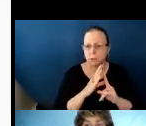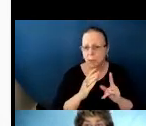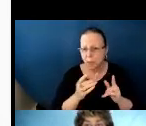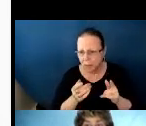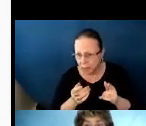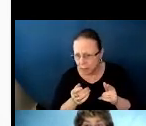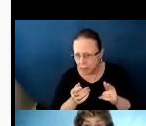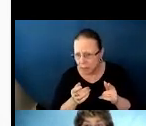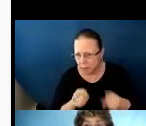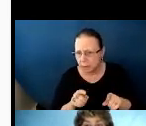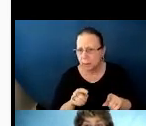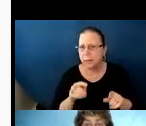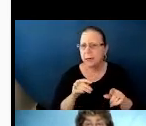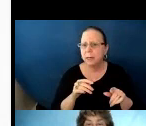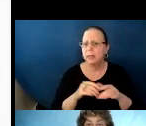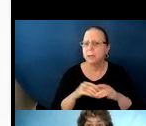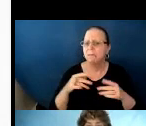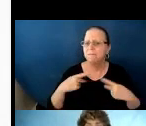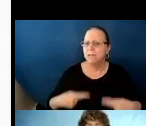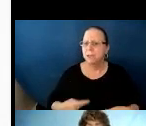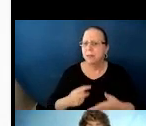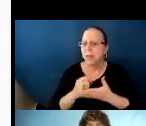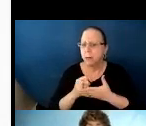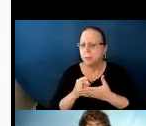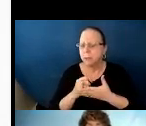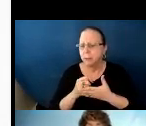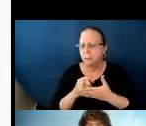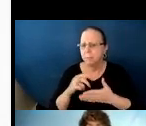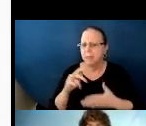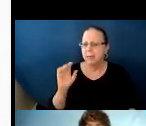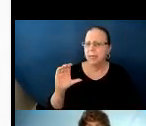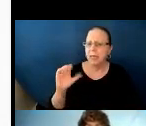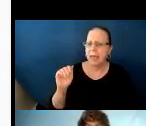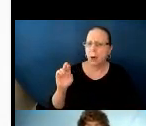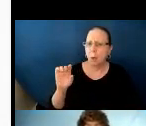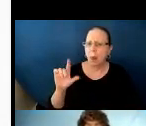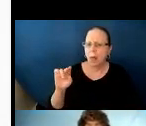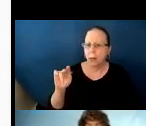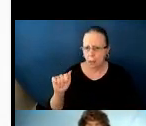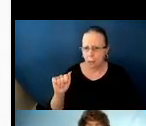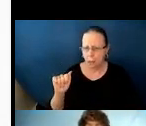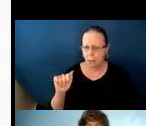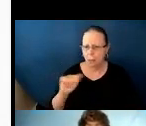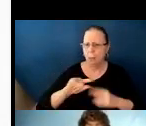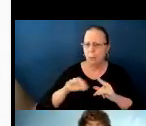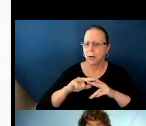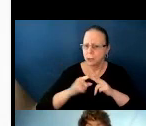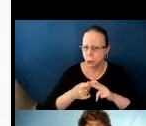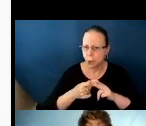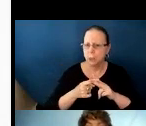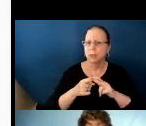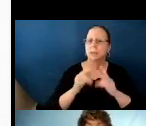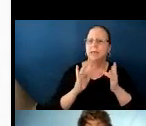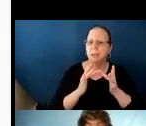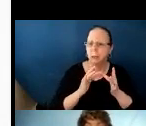Physical Therapy, in Carolina Speech Pathology, as well as the library. Once I started interning at the library, I